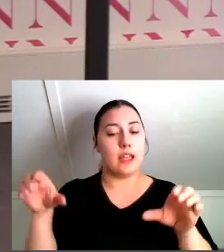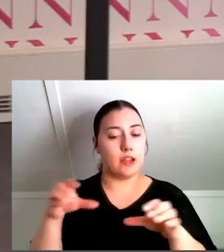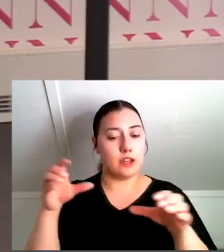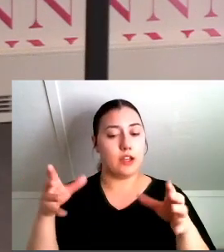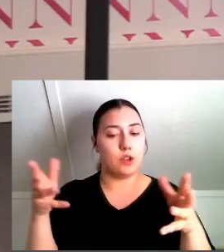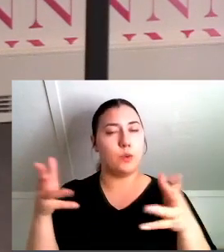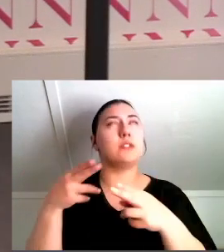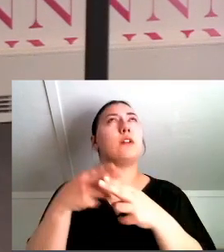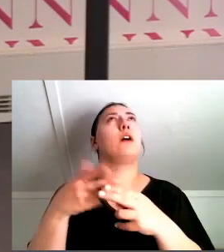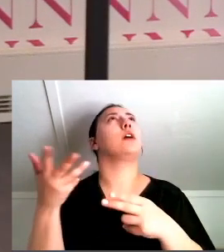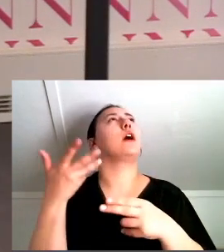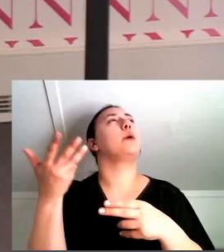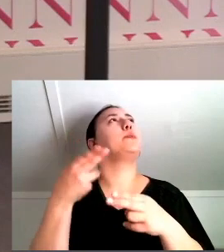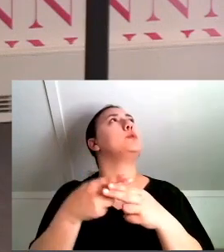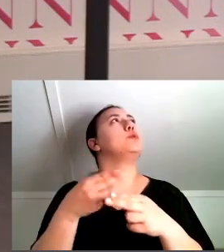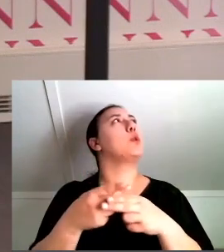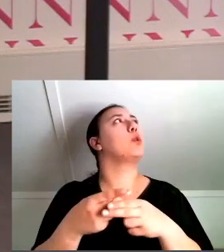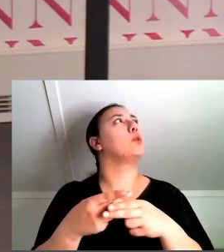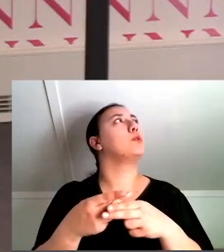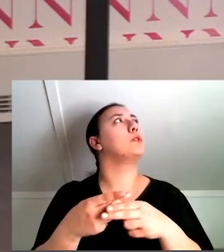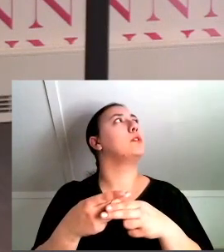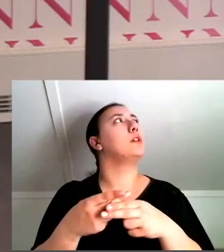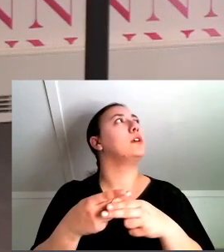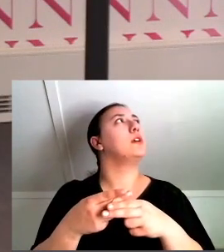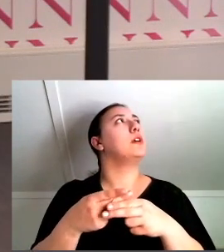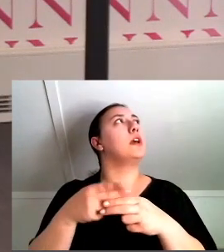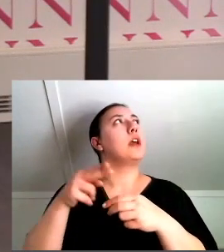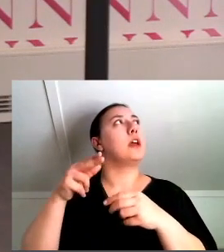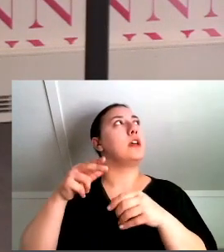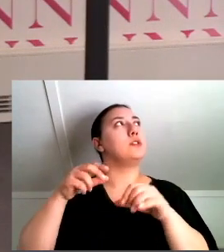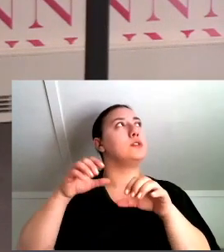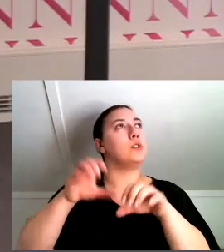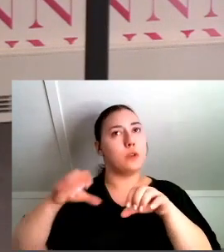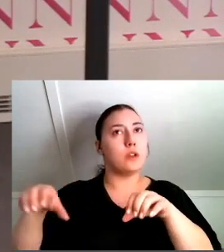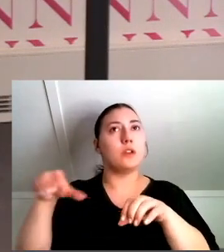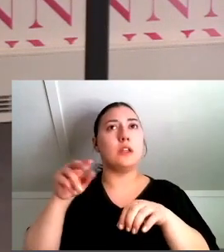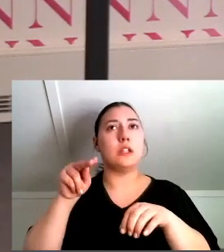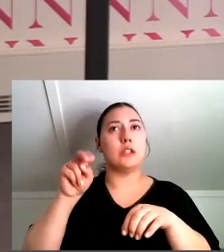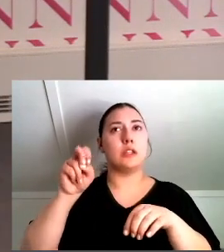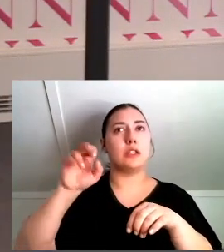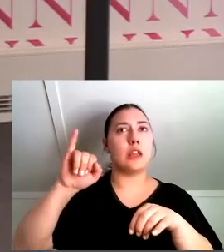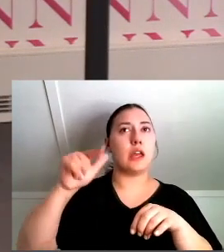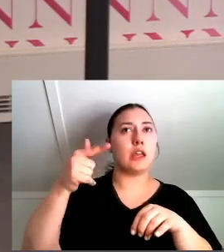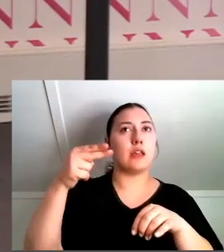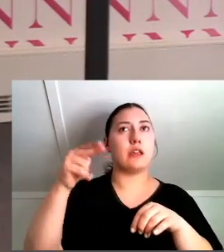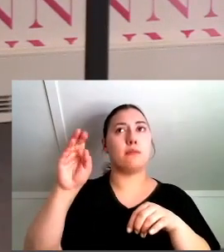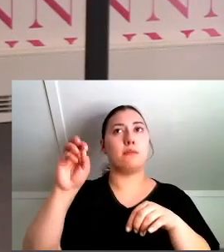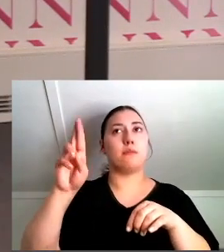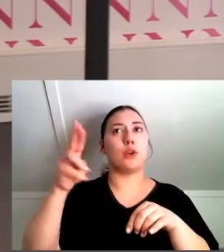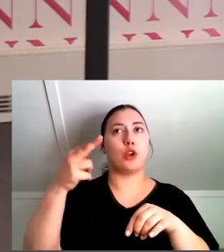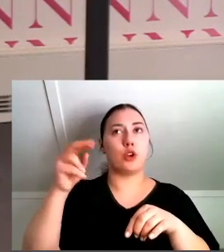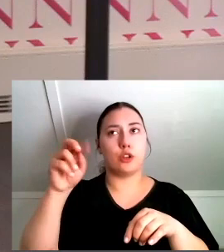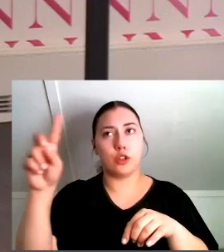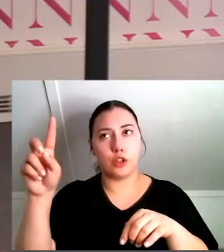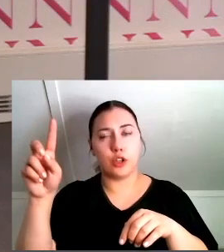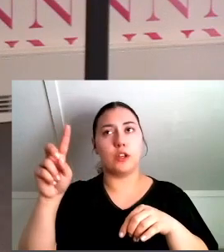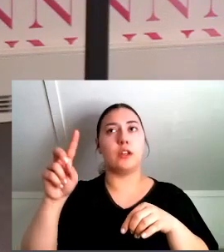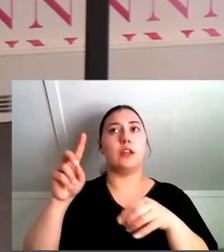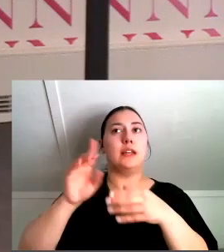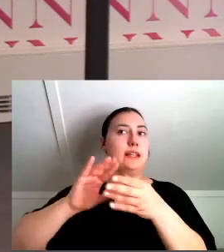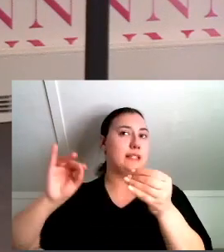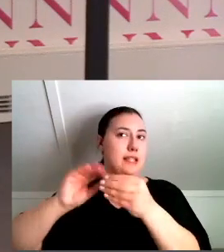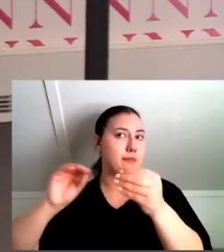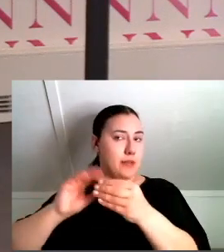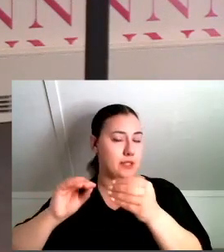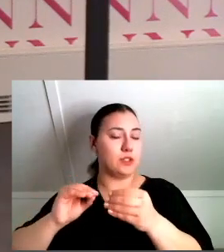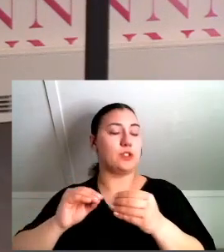what do they call them? They were little narrative snippets that, so you would get a primary source document from